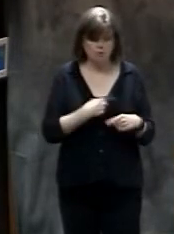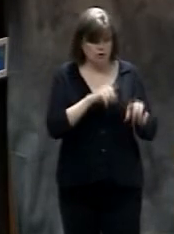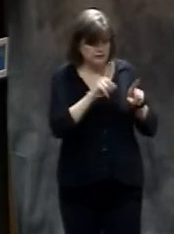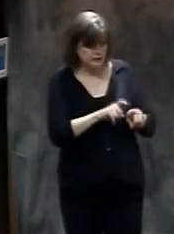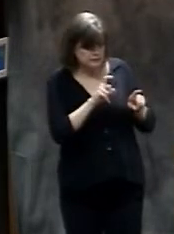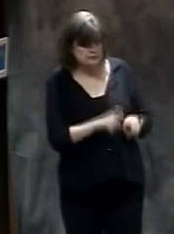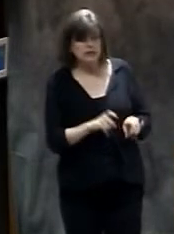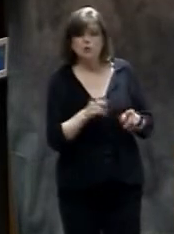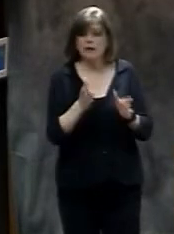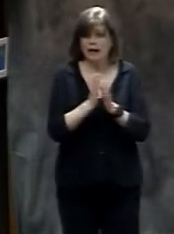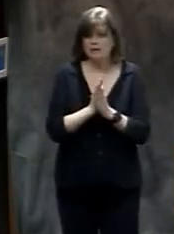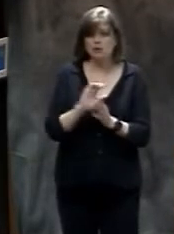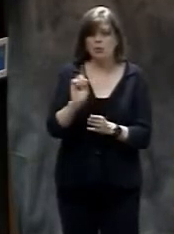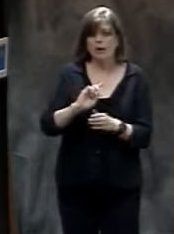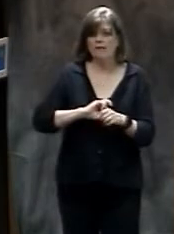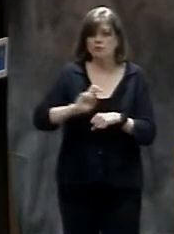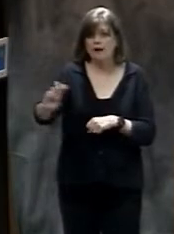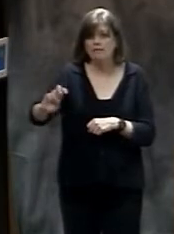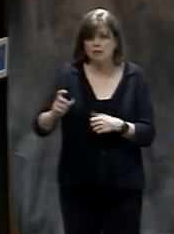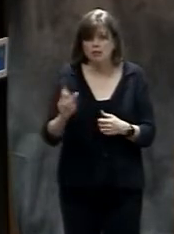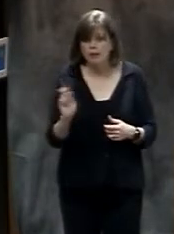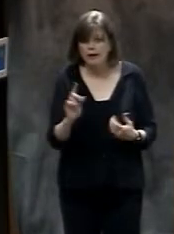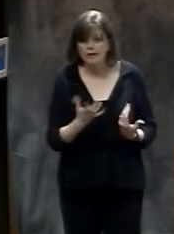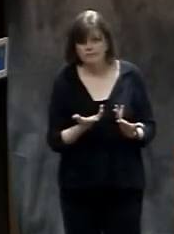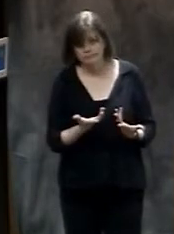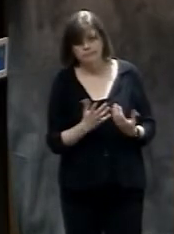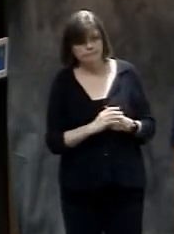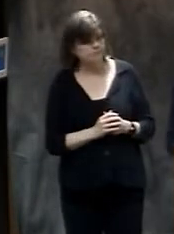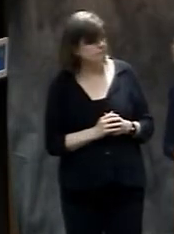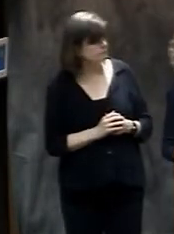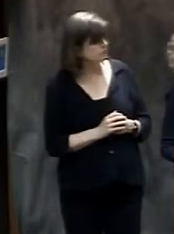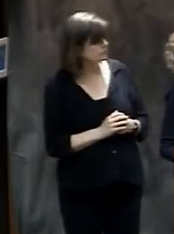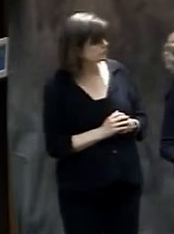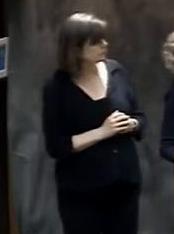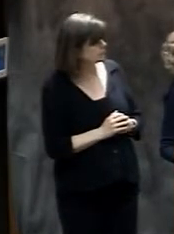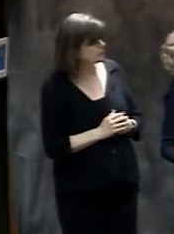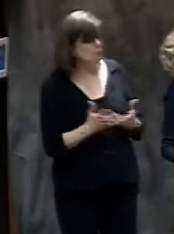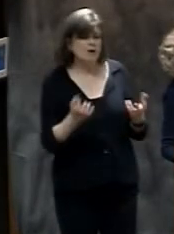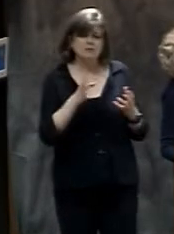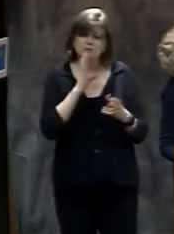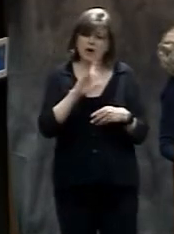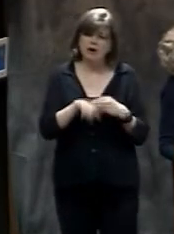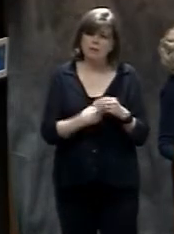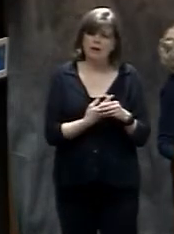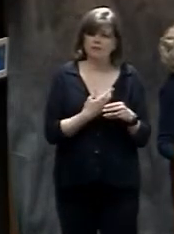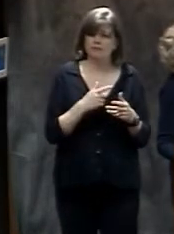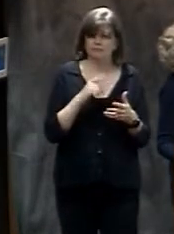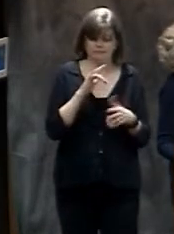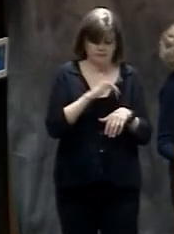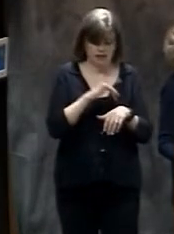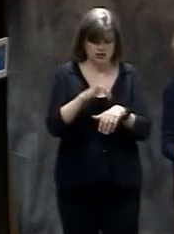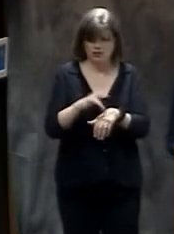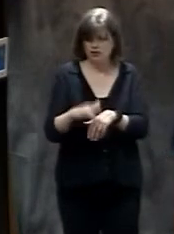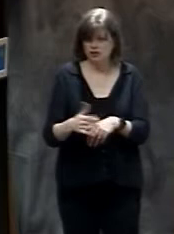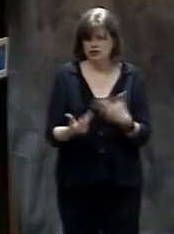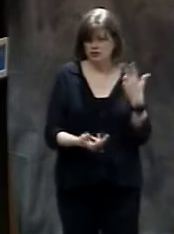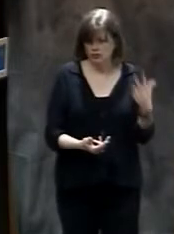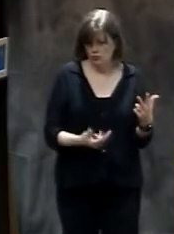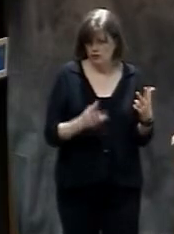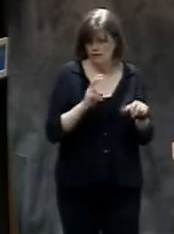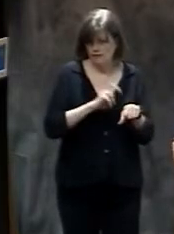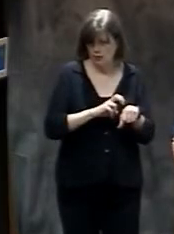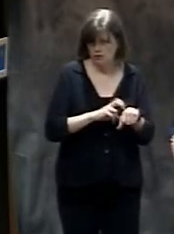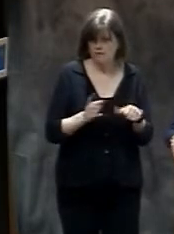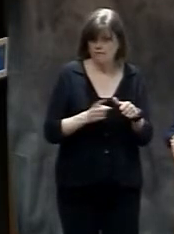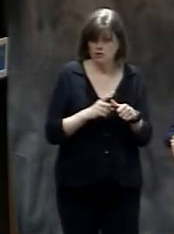been. So I want to talk just a little bit about these 3 viruses and compare the 3 of them. So the first one